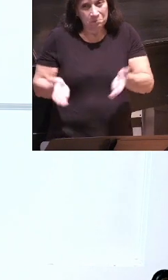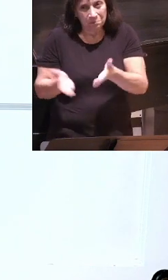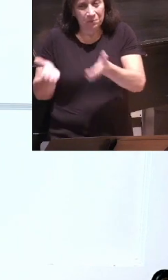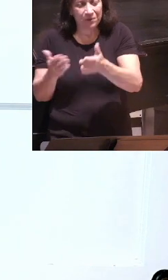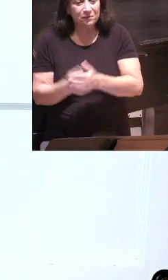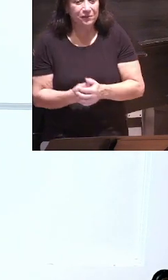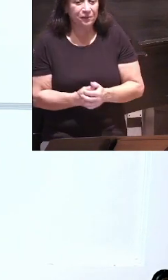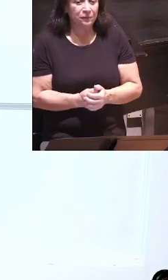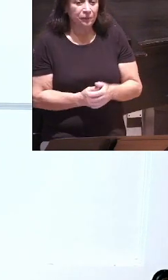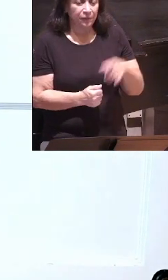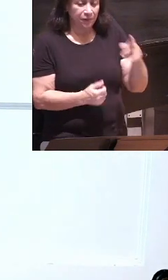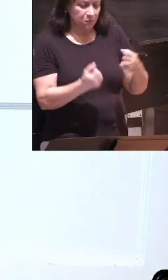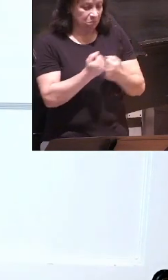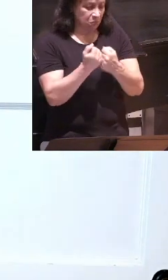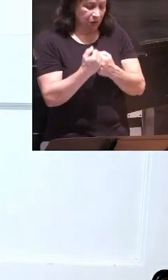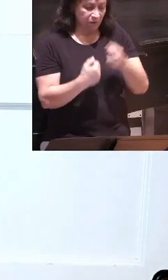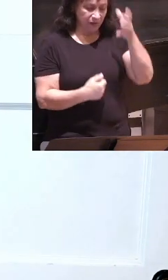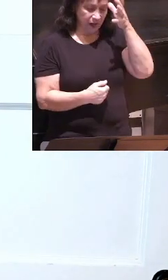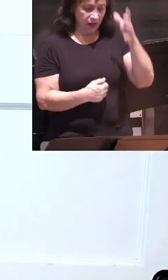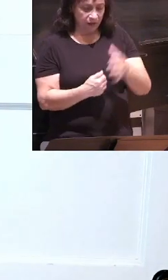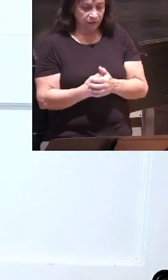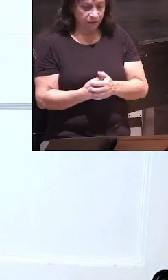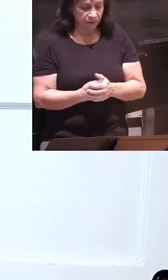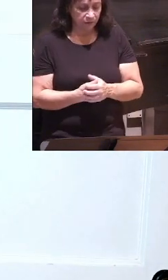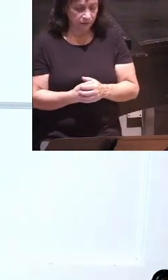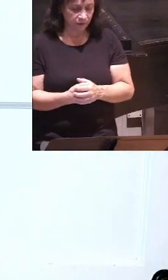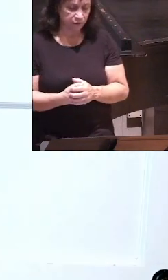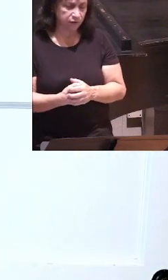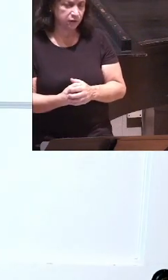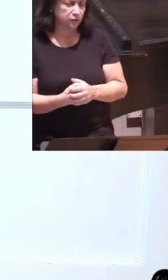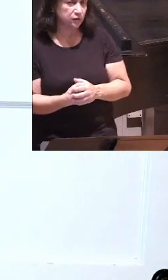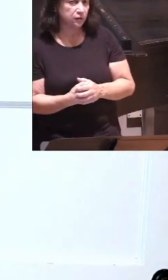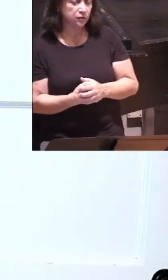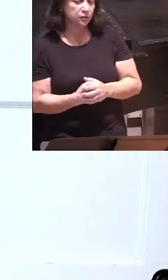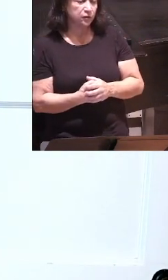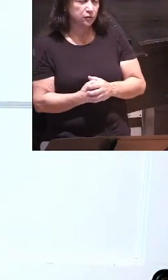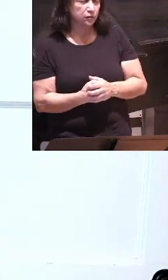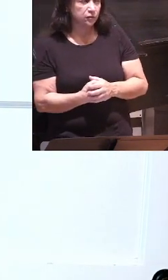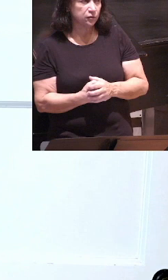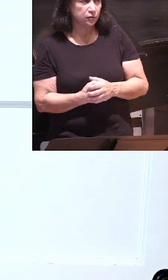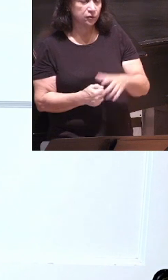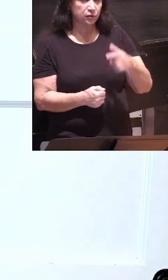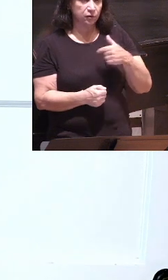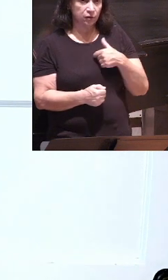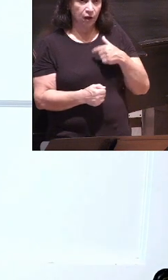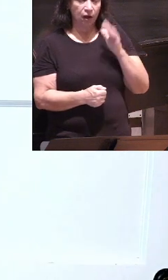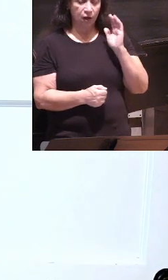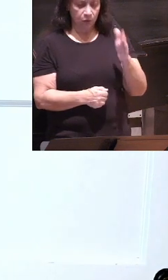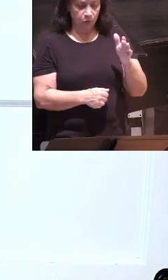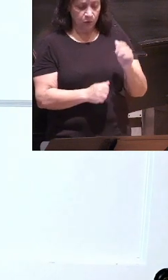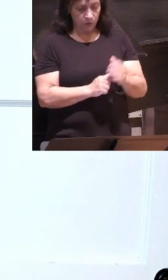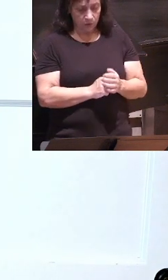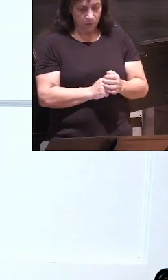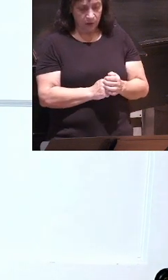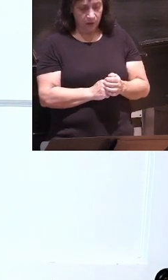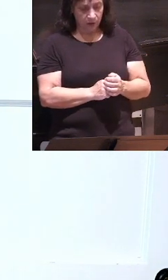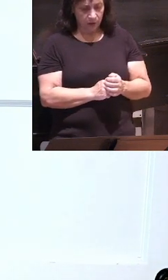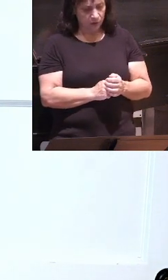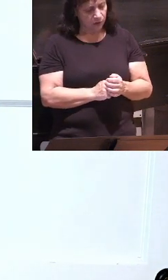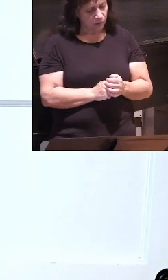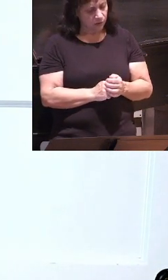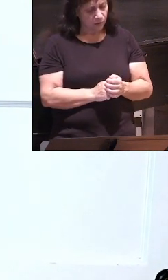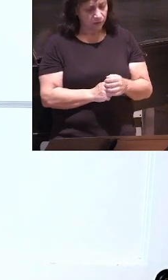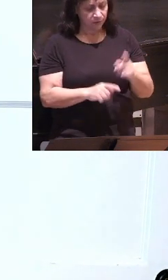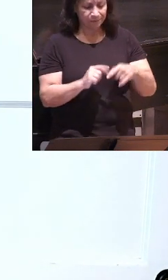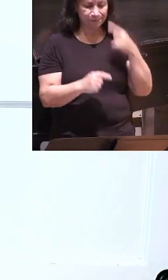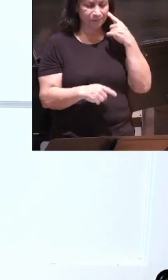back, that's my best friend in the world, so I could call him every day. I miss you to death. I will keep working hard for you. I will talk to you in my heart